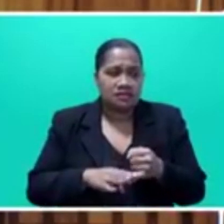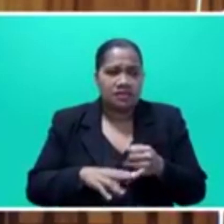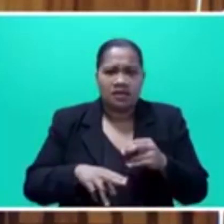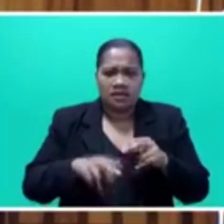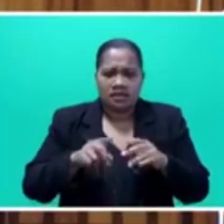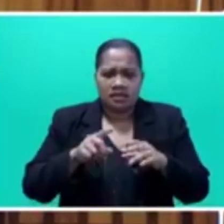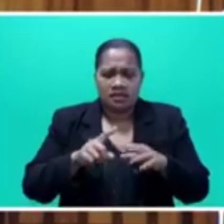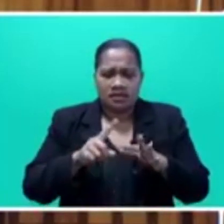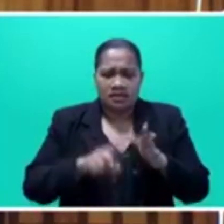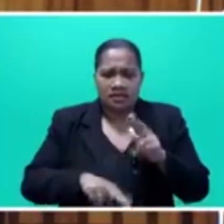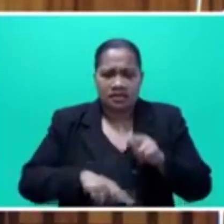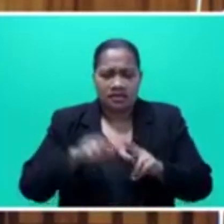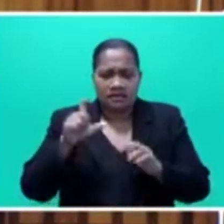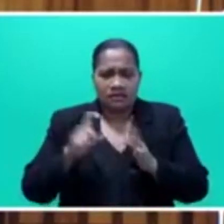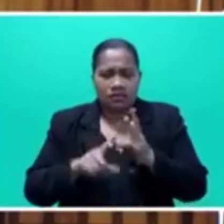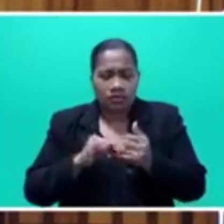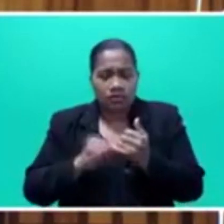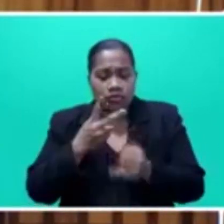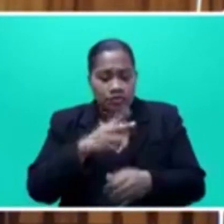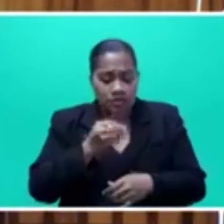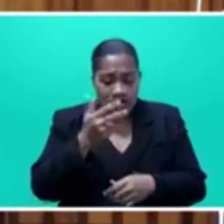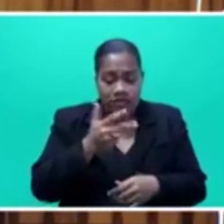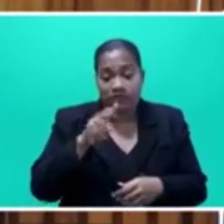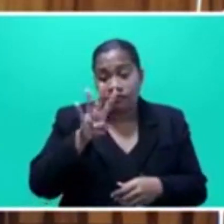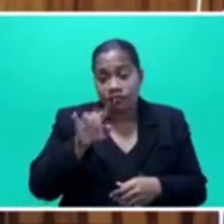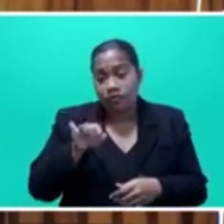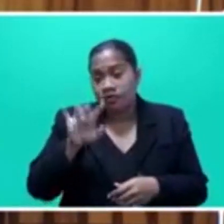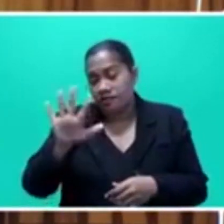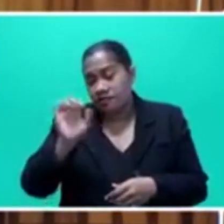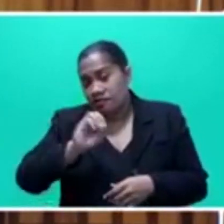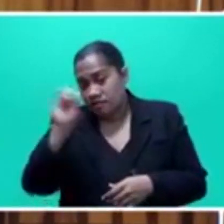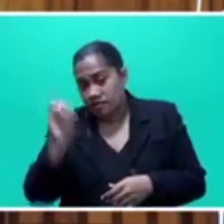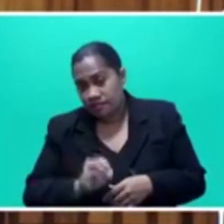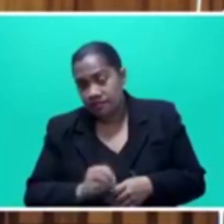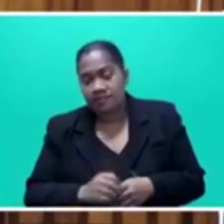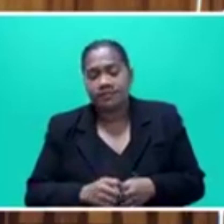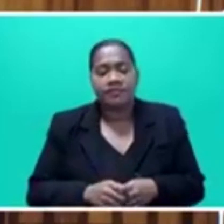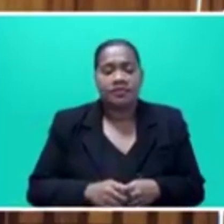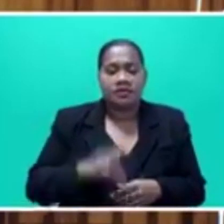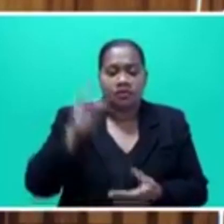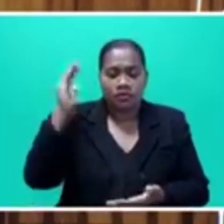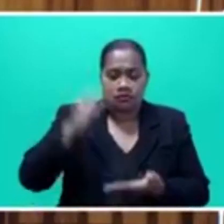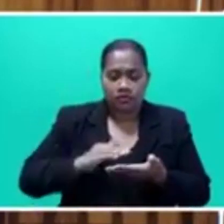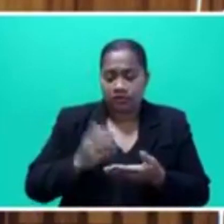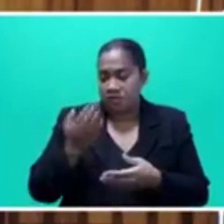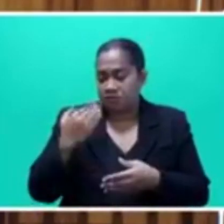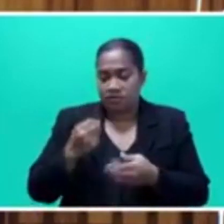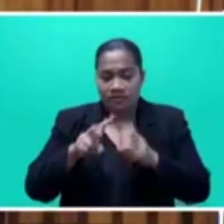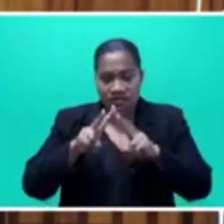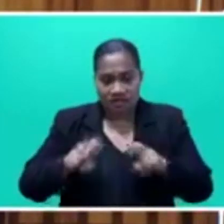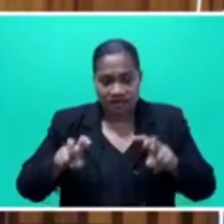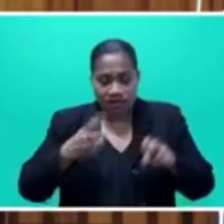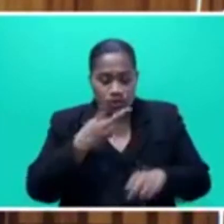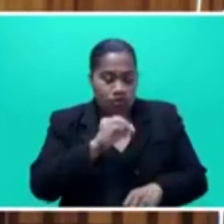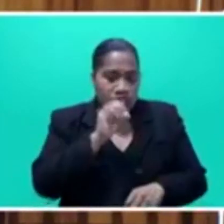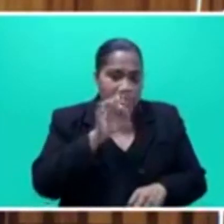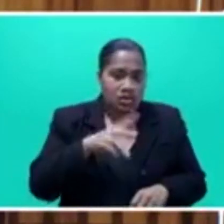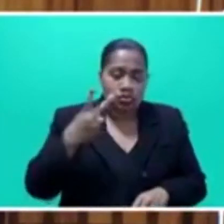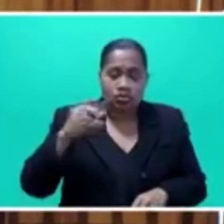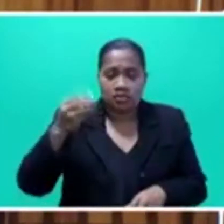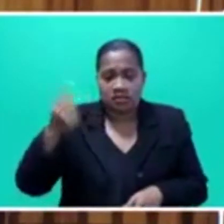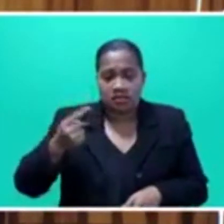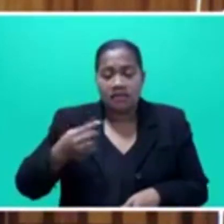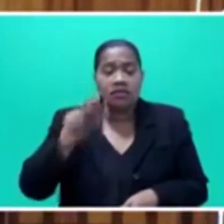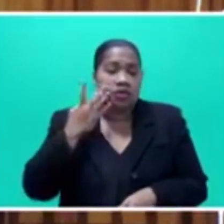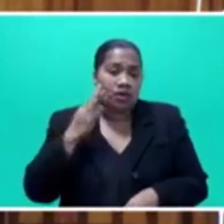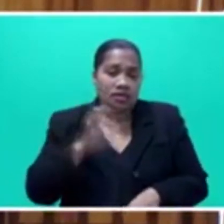for 2017 was 4.5%, which had declined considerably from the previous survey in 2010 and 2011, when the unemployment rate